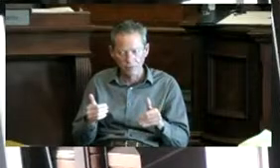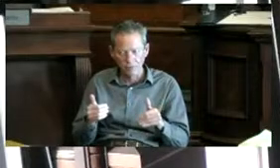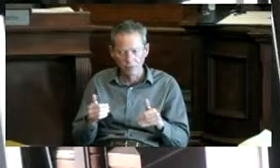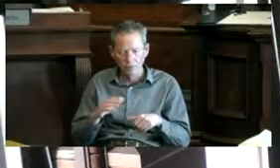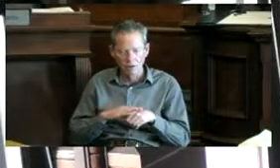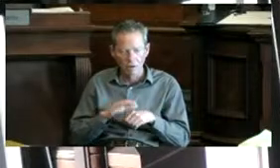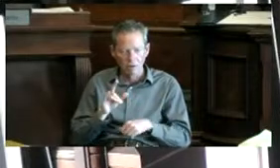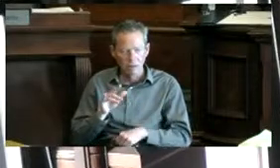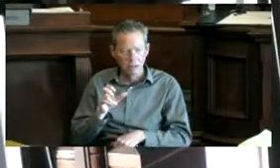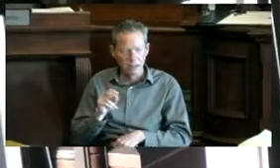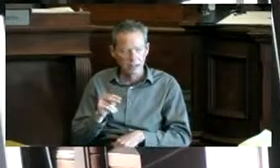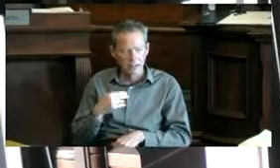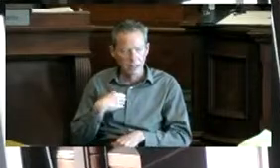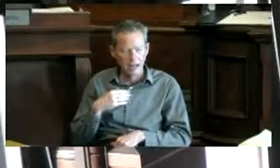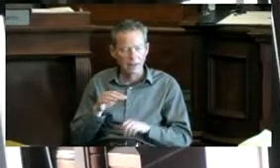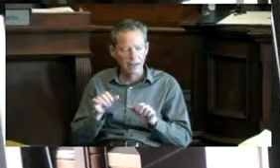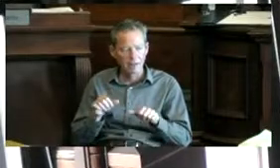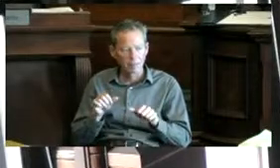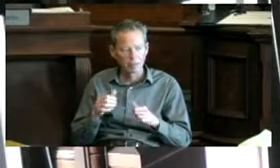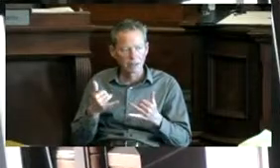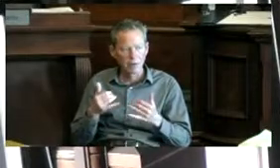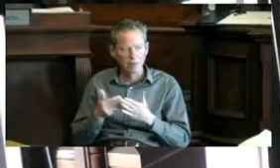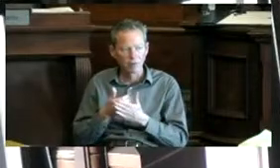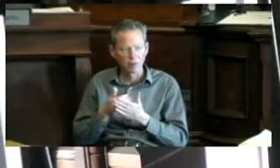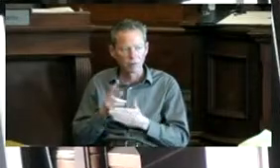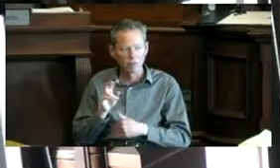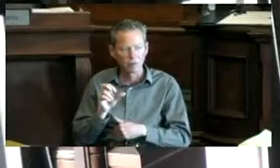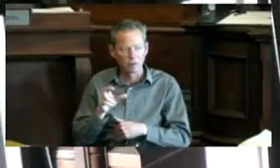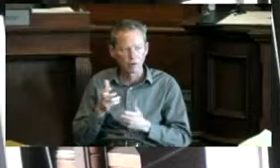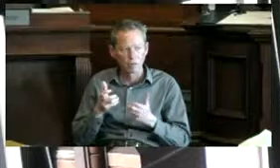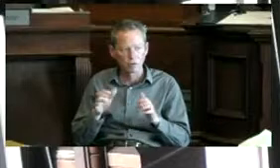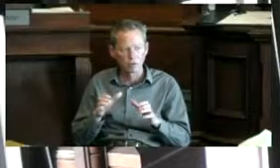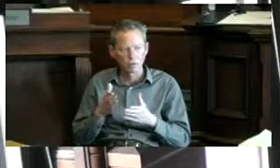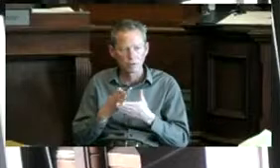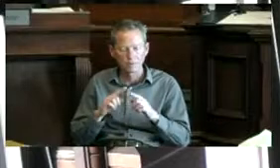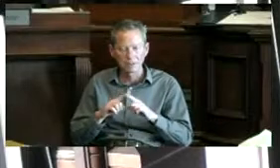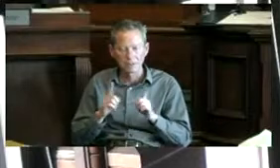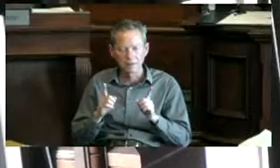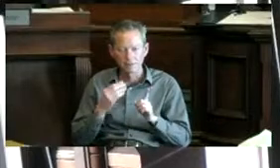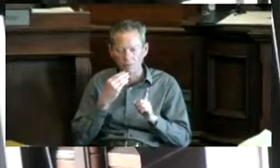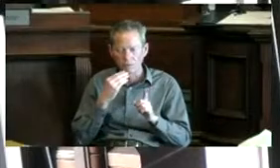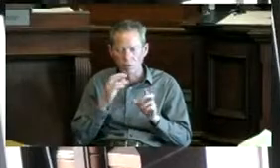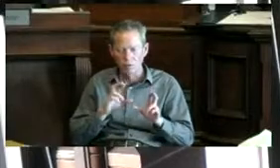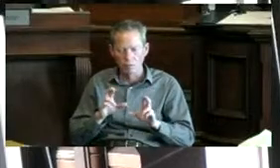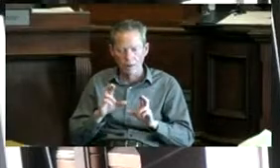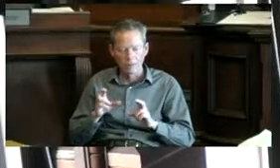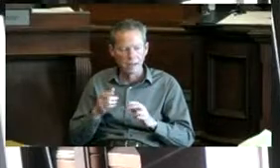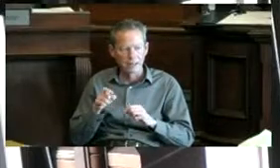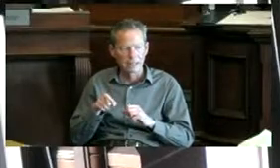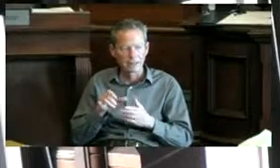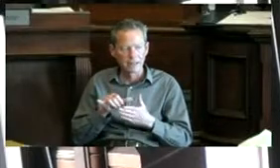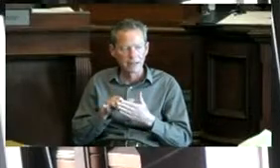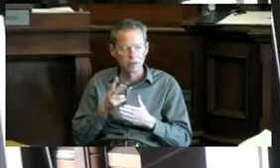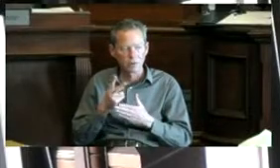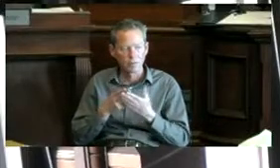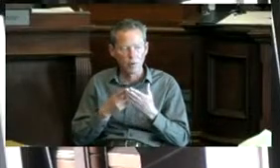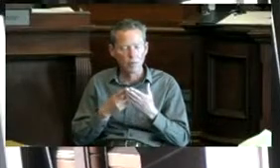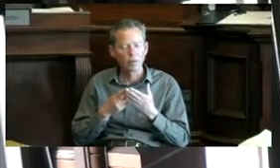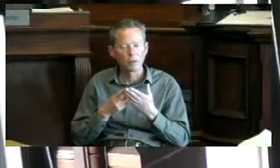on Clinton had that capability. We have a new vendor that wants to do some different food prep in there and needs that. So both of